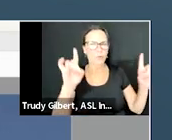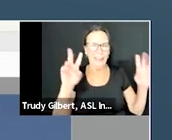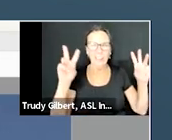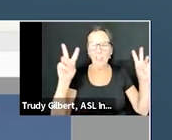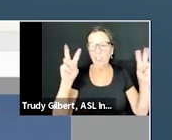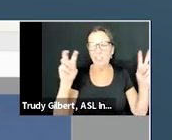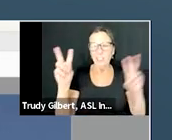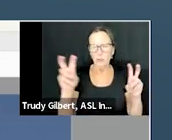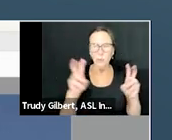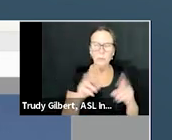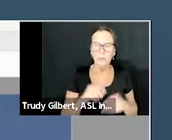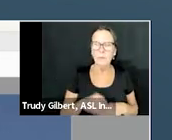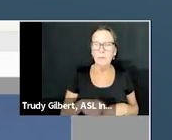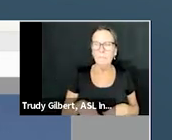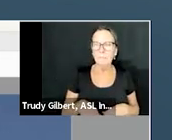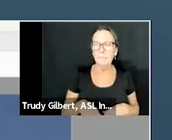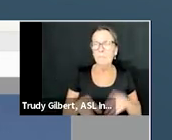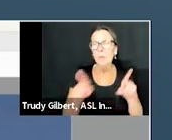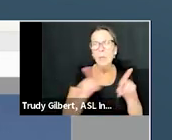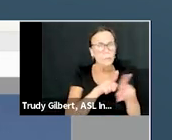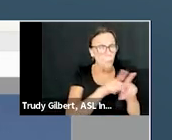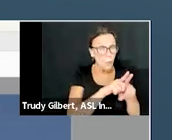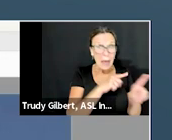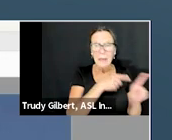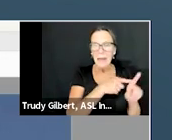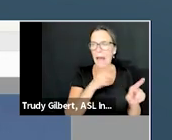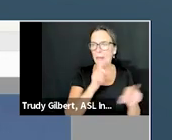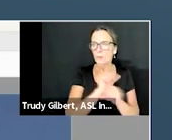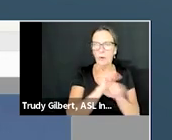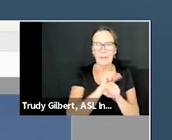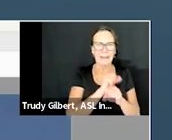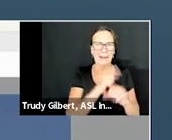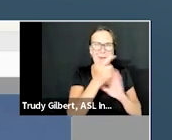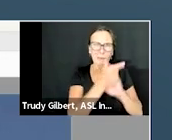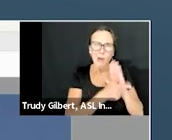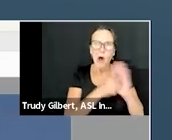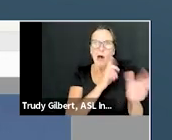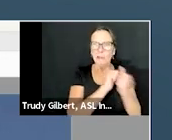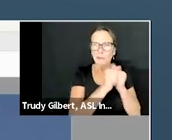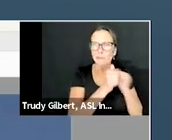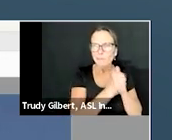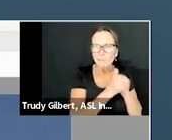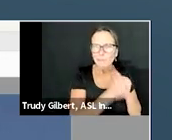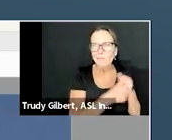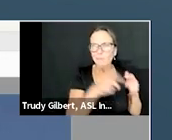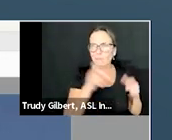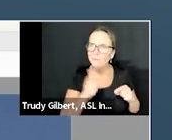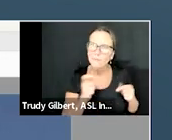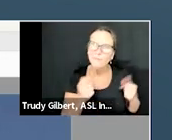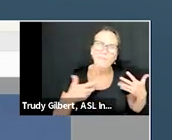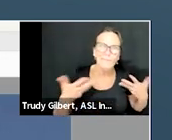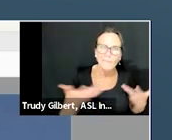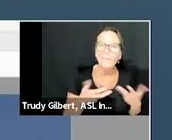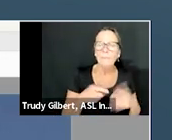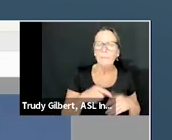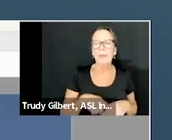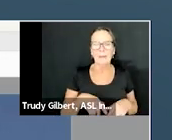as well as working on legislative issues. Next state slide, please.